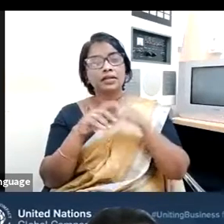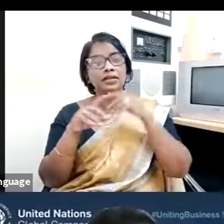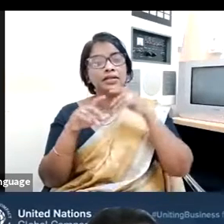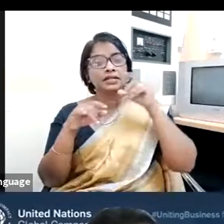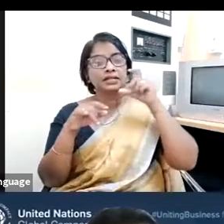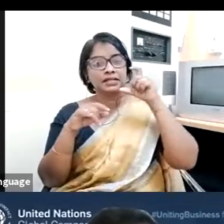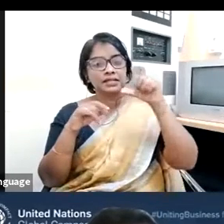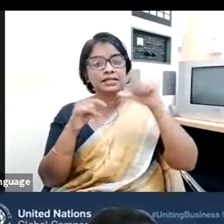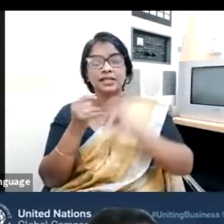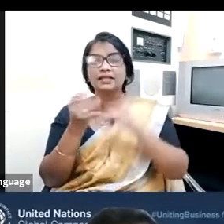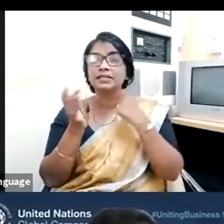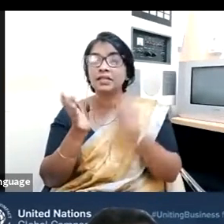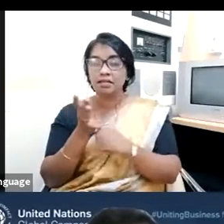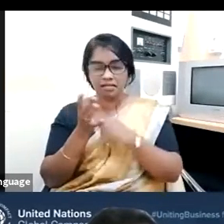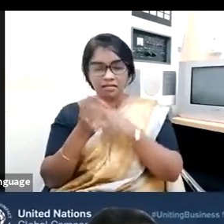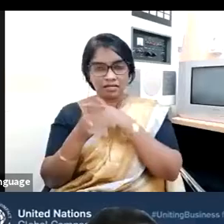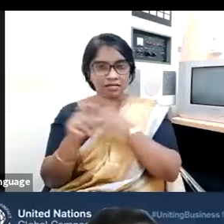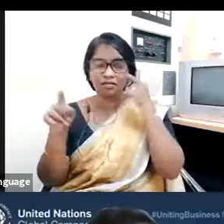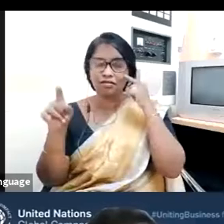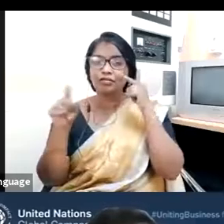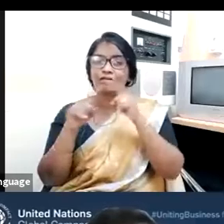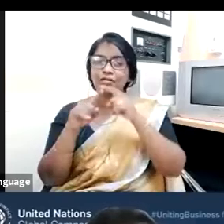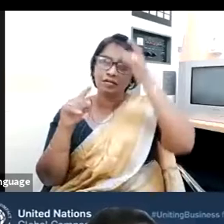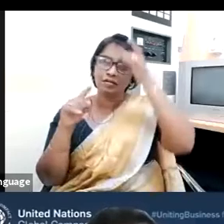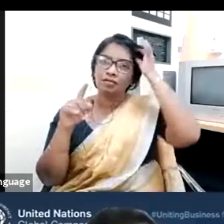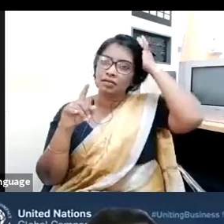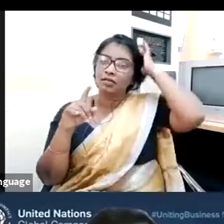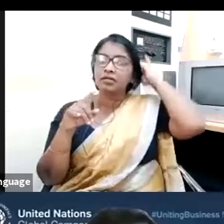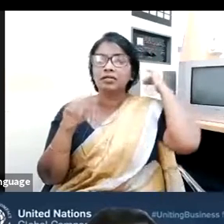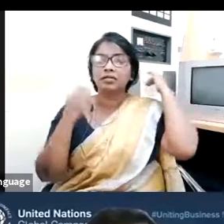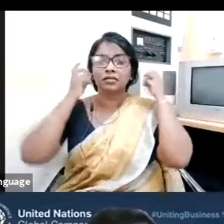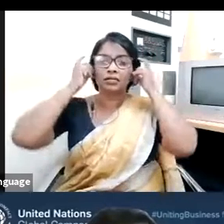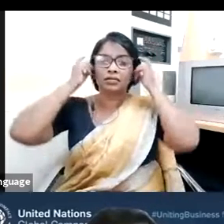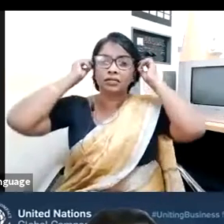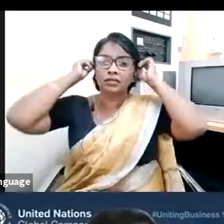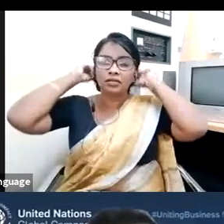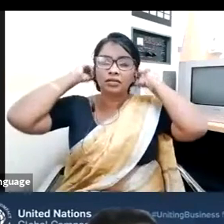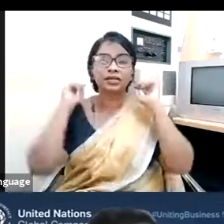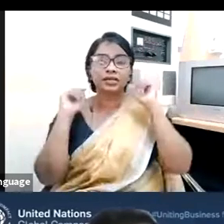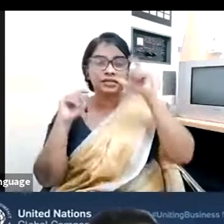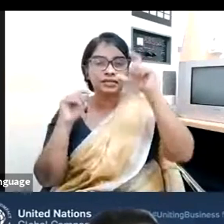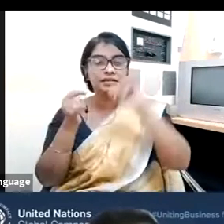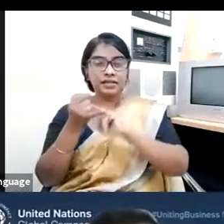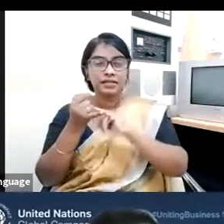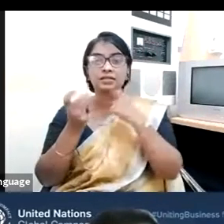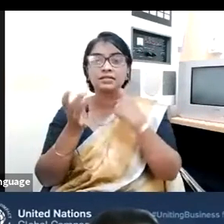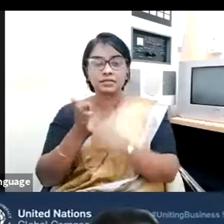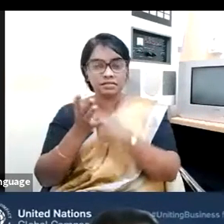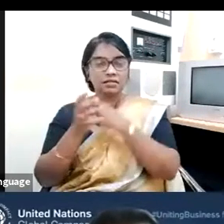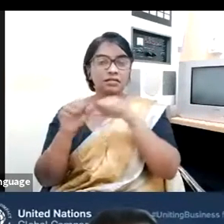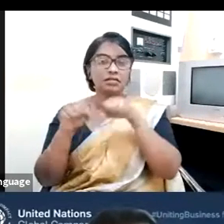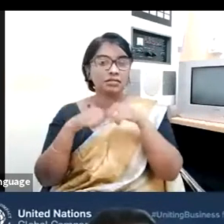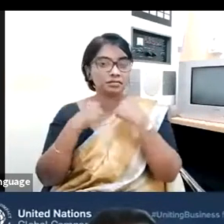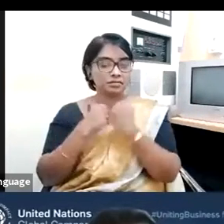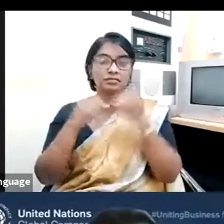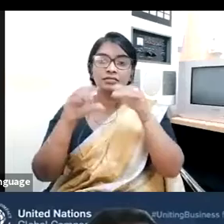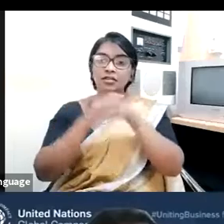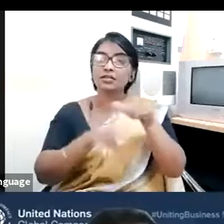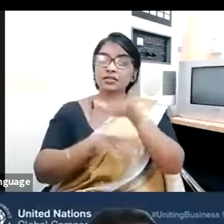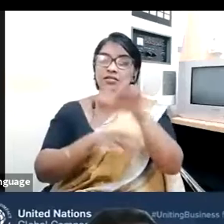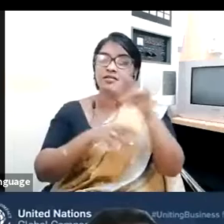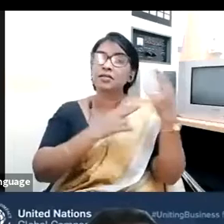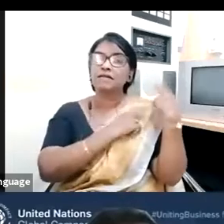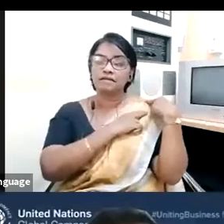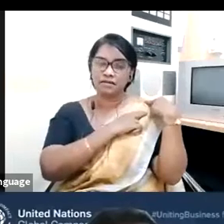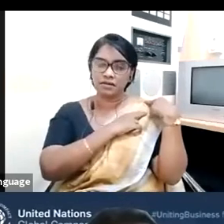term CSR on it. And all the students who were doing our course at Cambridge, we walked down Trumpington Street